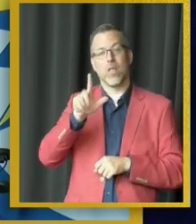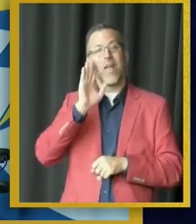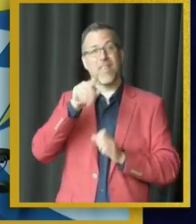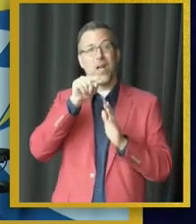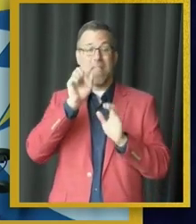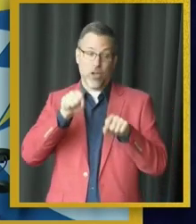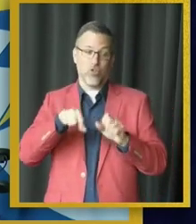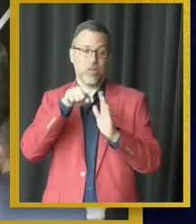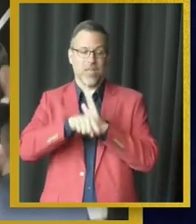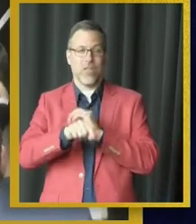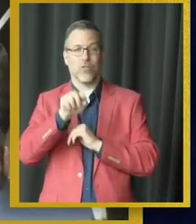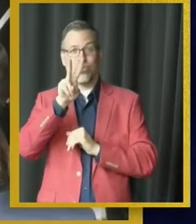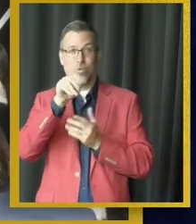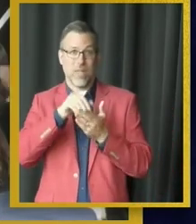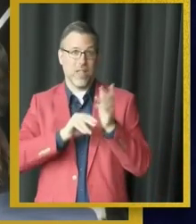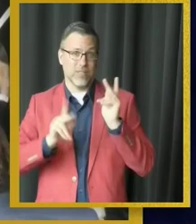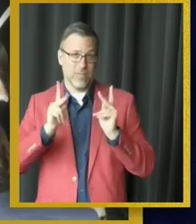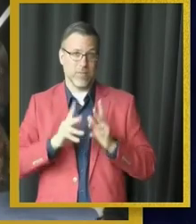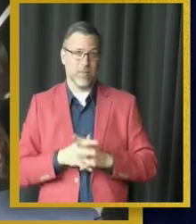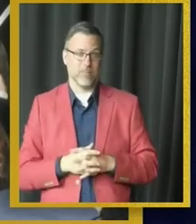Thank you, MNPD.